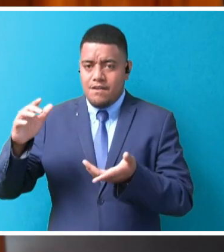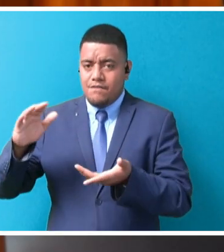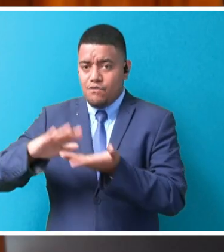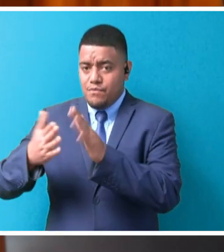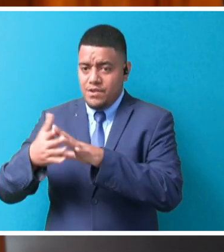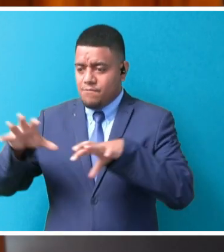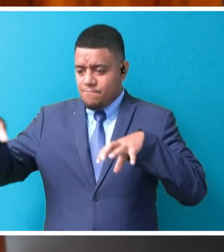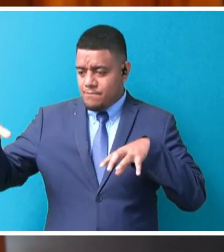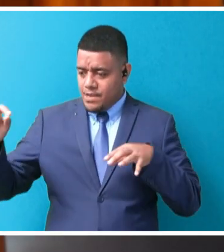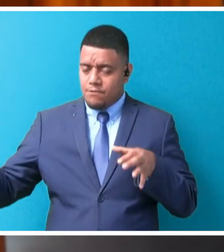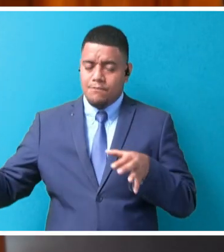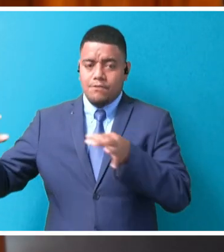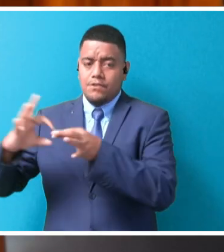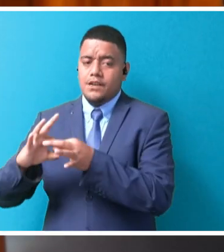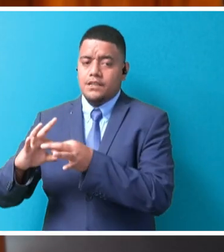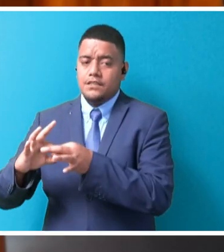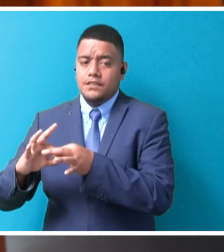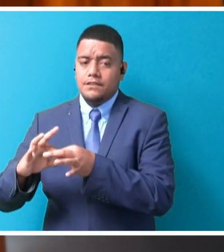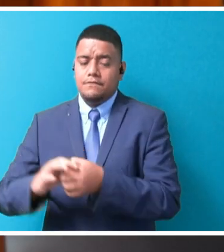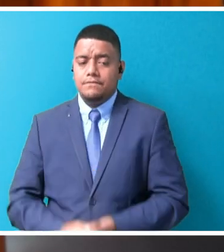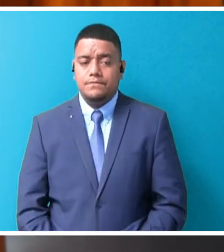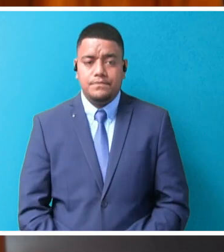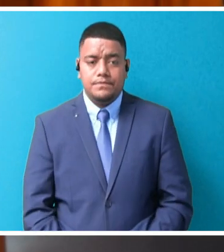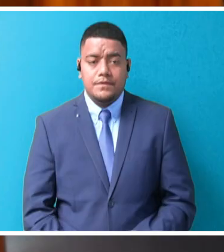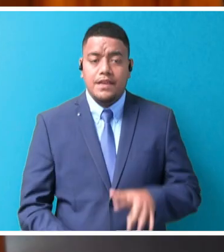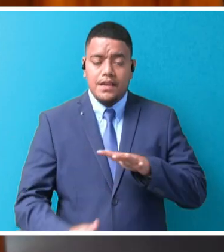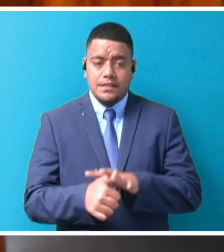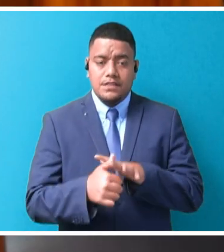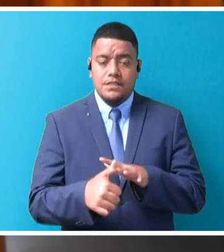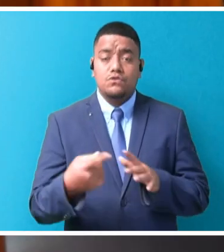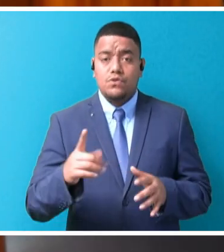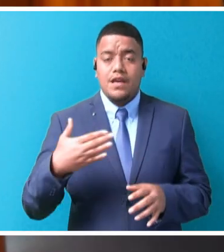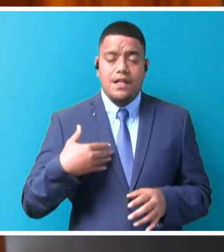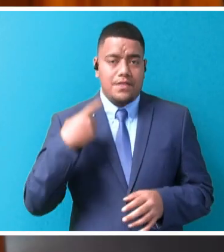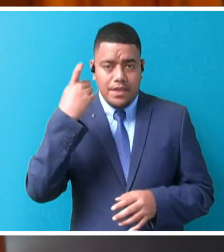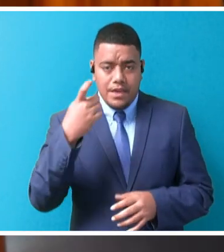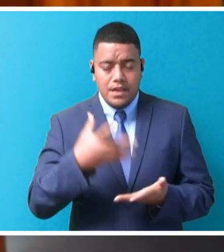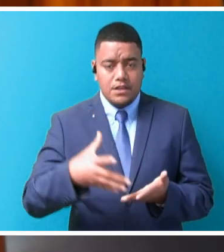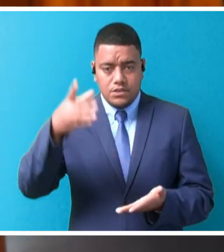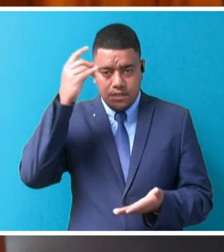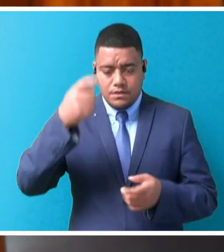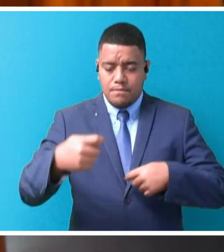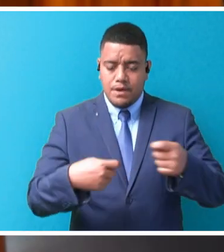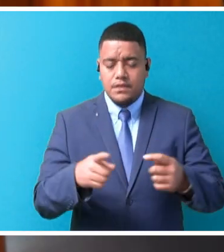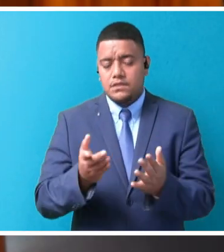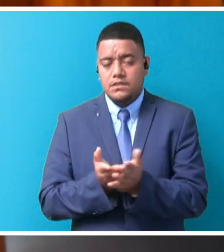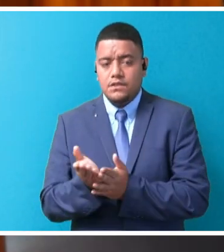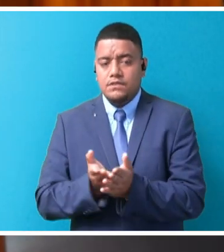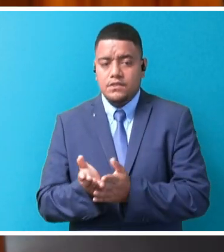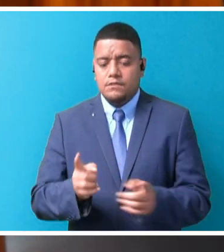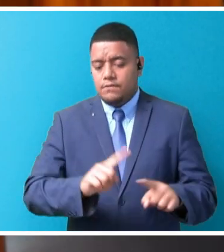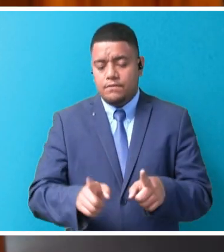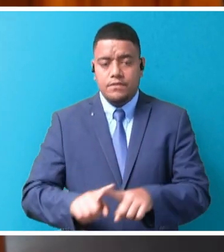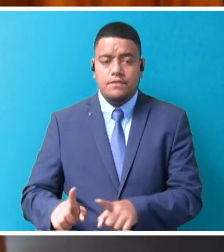centers, facilitating access to healthcare, education, markets, and services. Mr. Speaker,